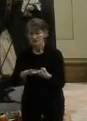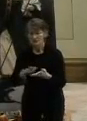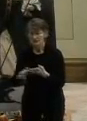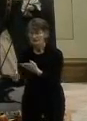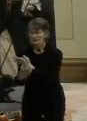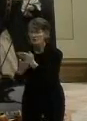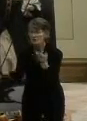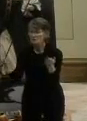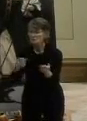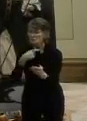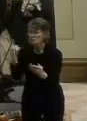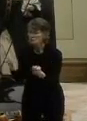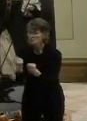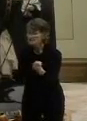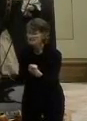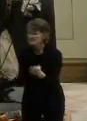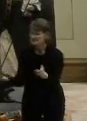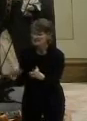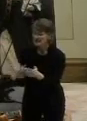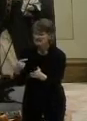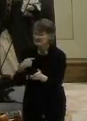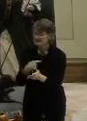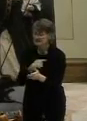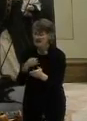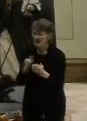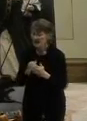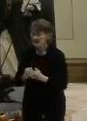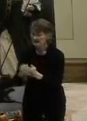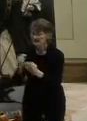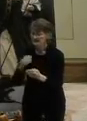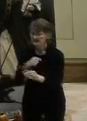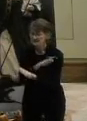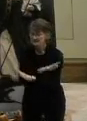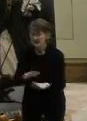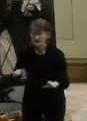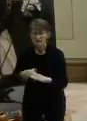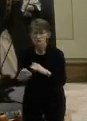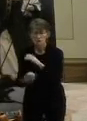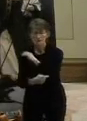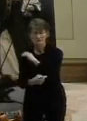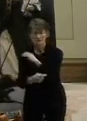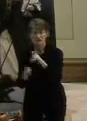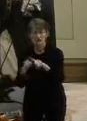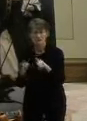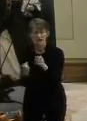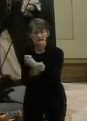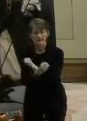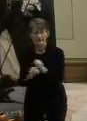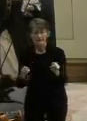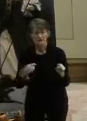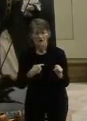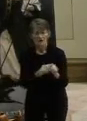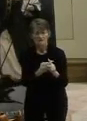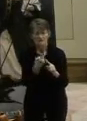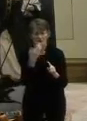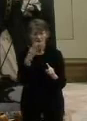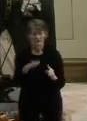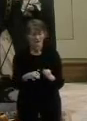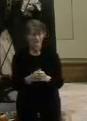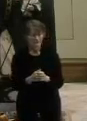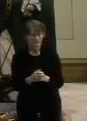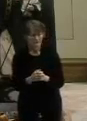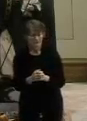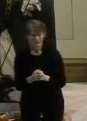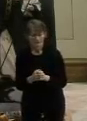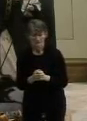us. And lead us not into temptation, but deliver us from evil. Deliver us, Lord, we pray,